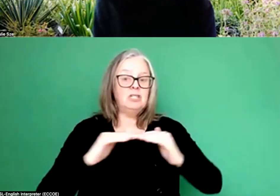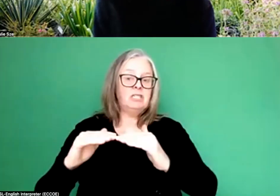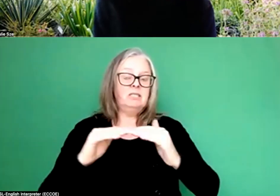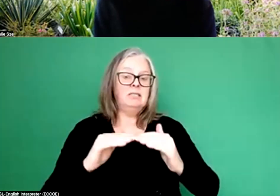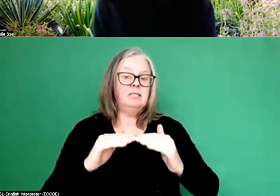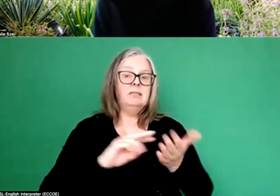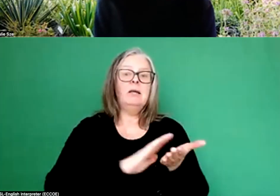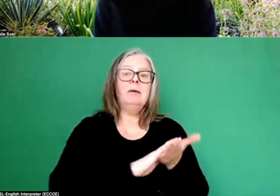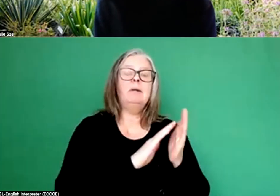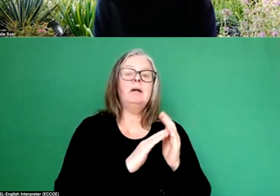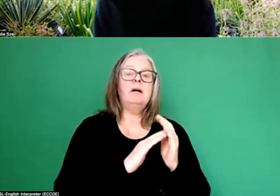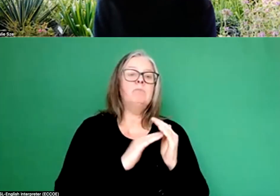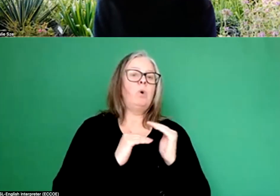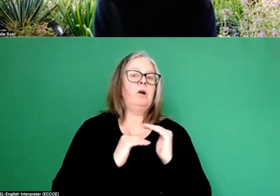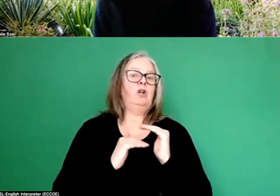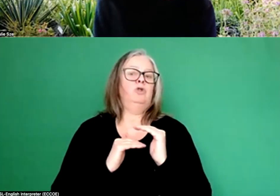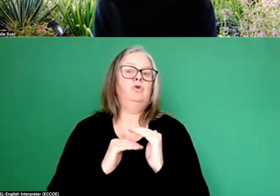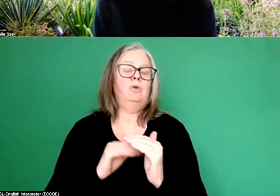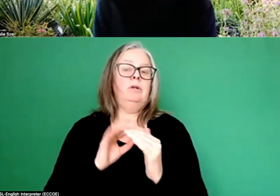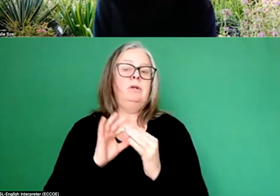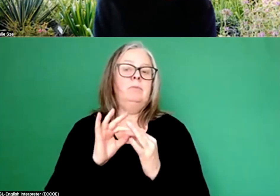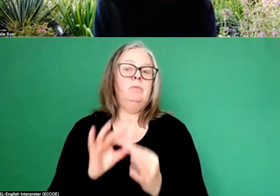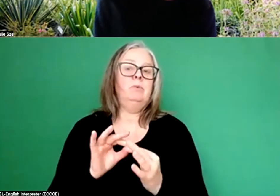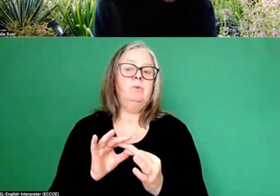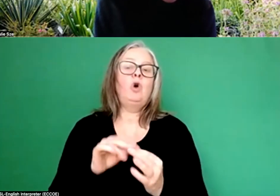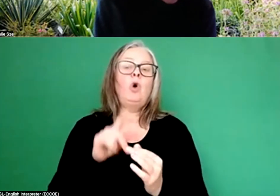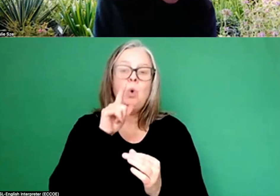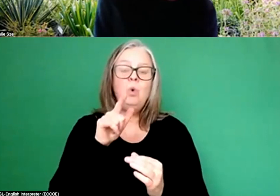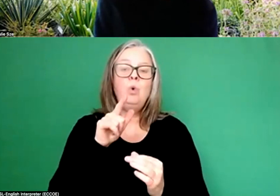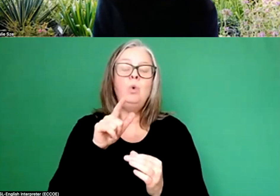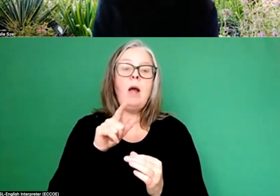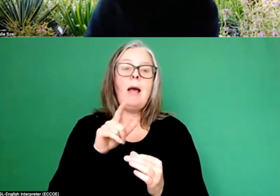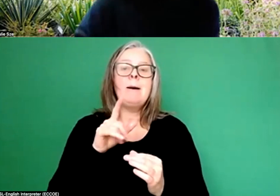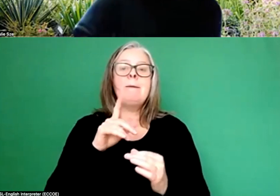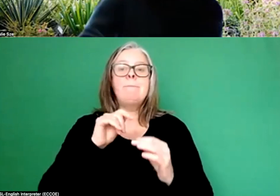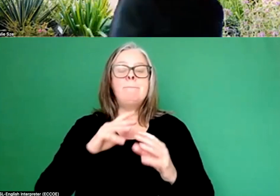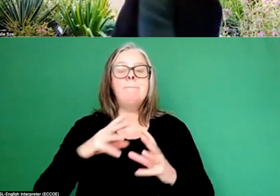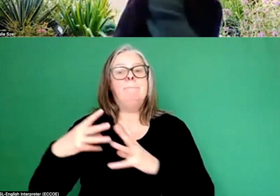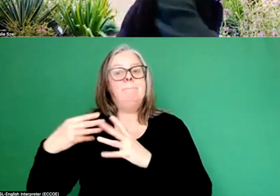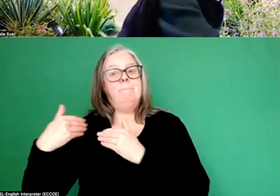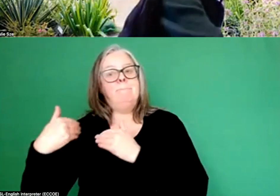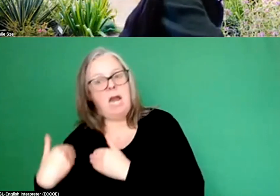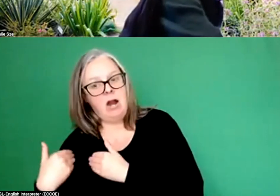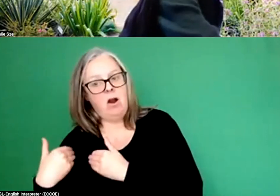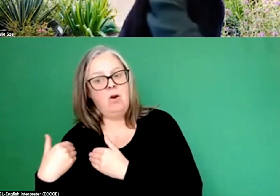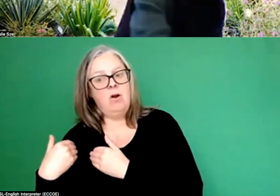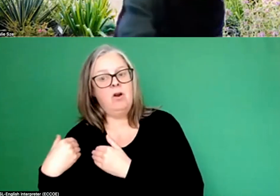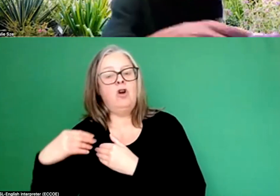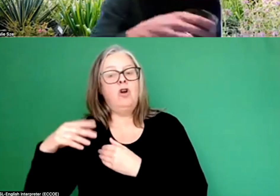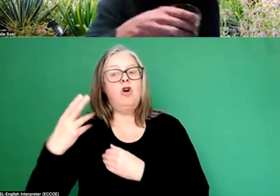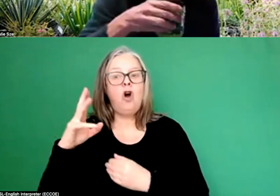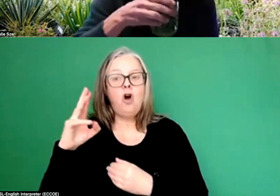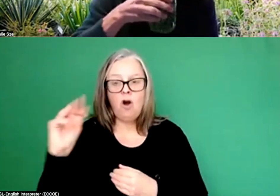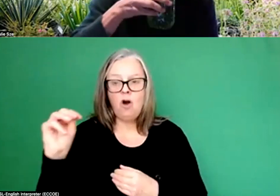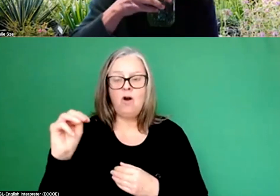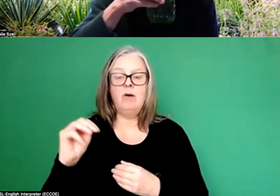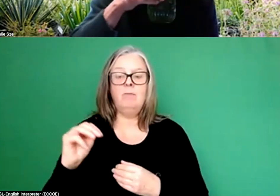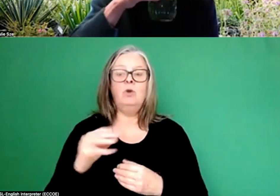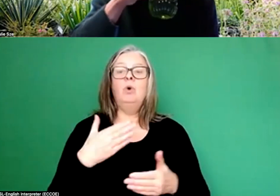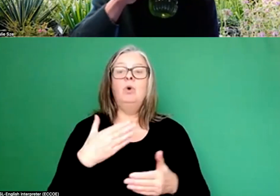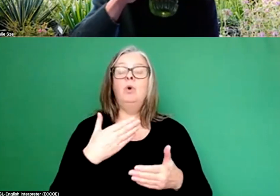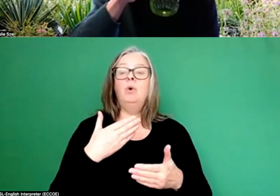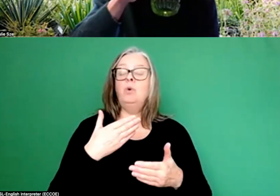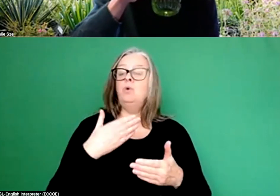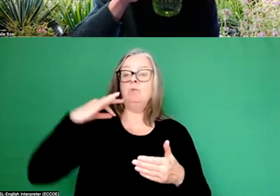distributive question of who's going to bear the harms, right? Like the, yes, there's all that history of who's benefited and who has borne the cost of it.